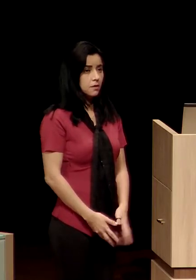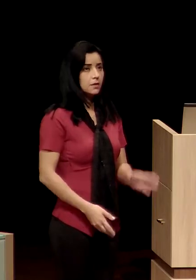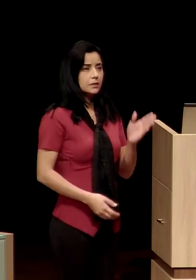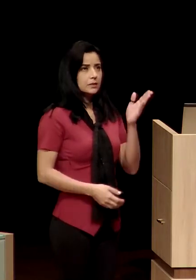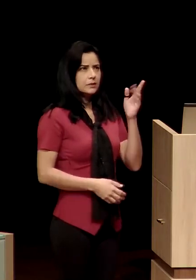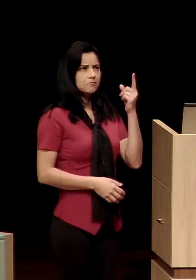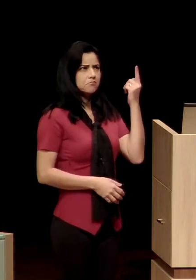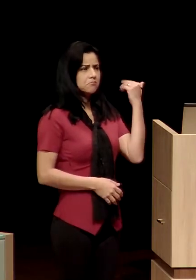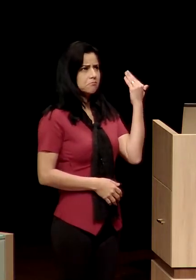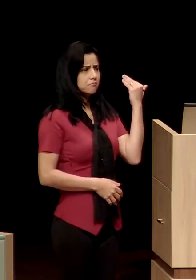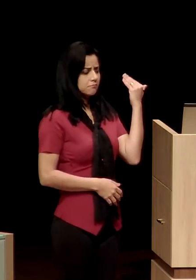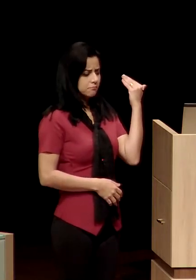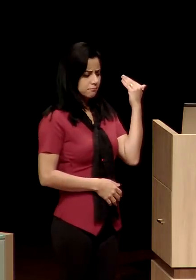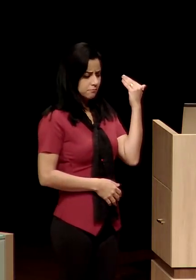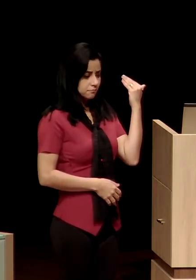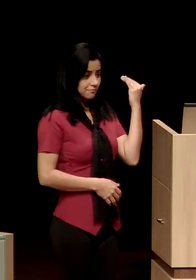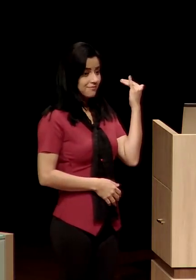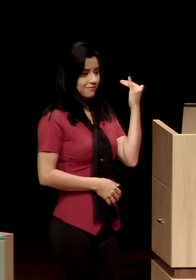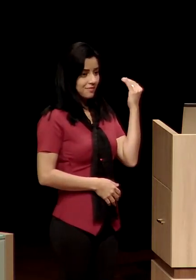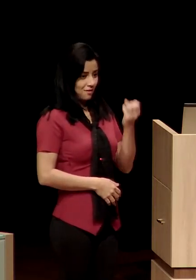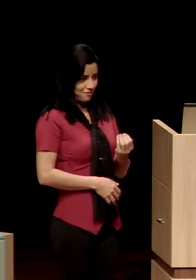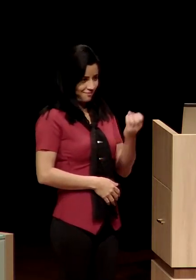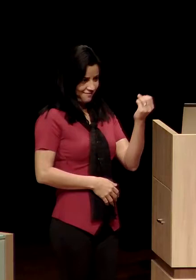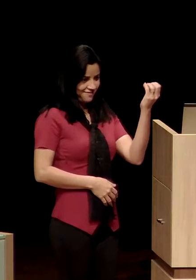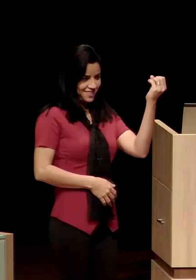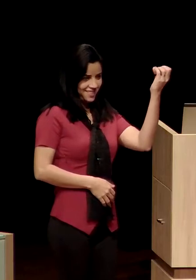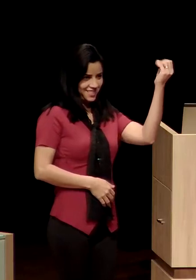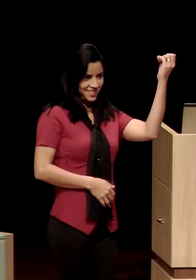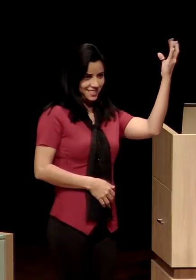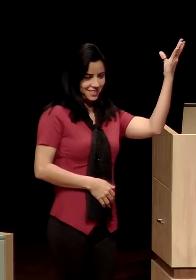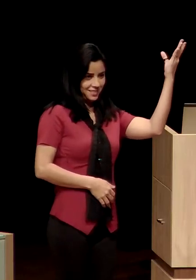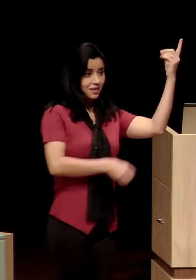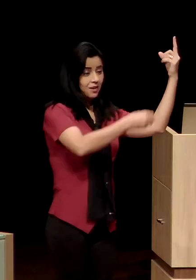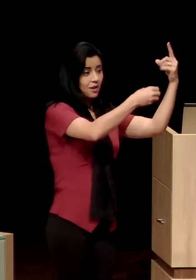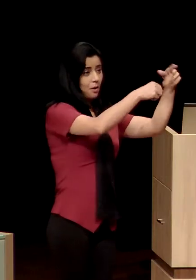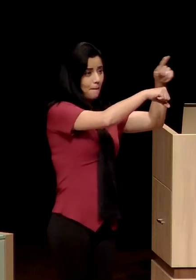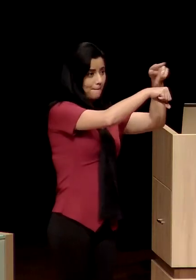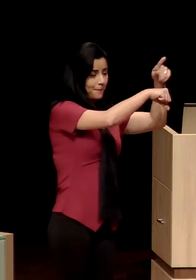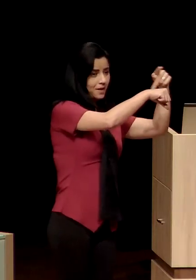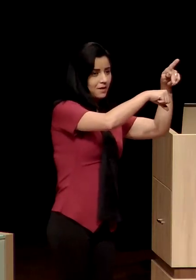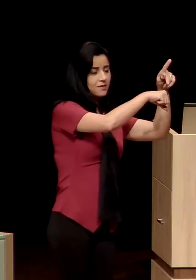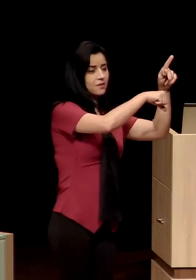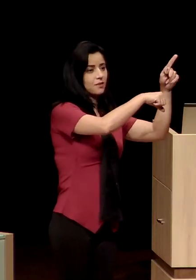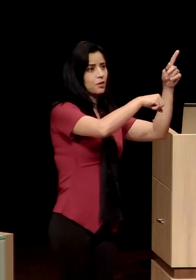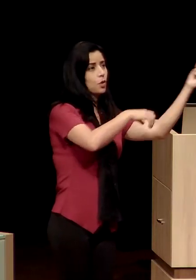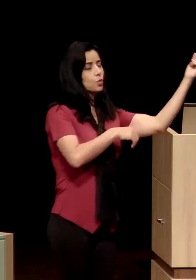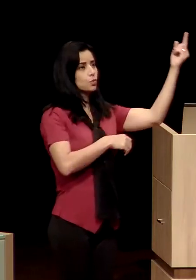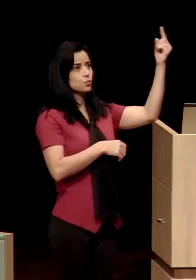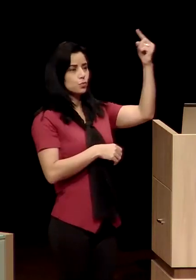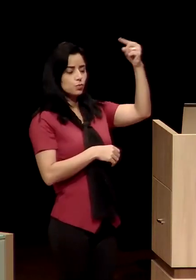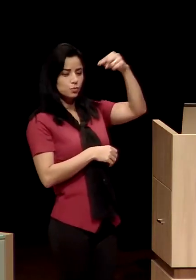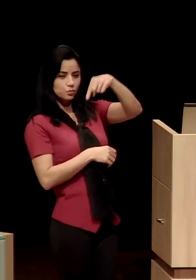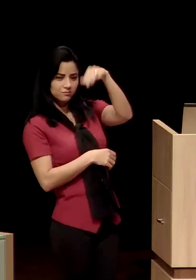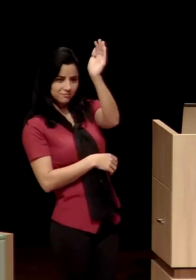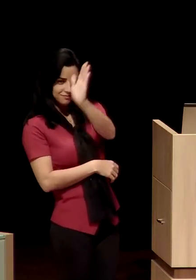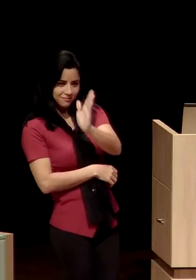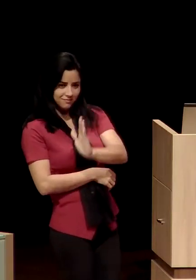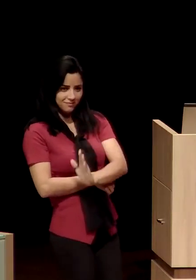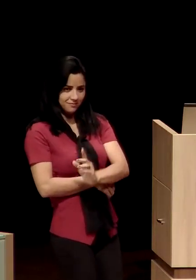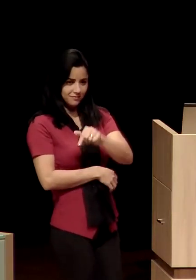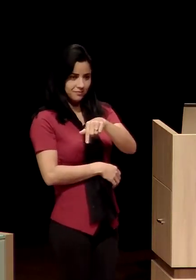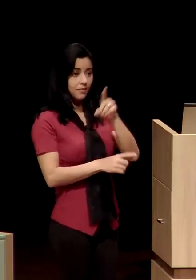Quando estava viajando do Finland para cá, eu encontrei membro